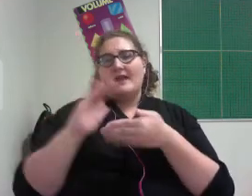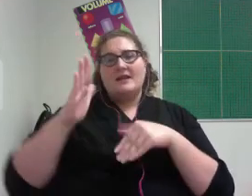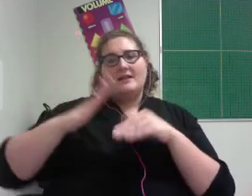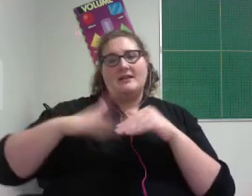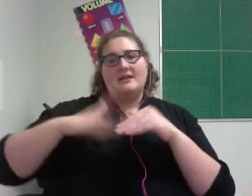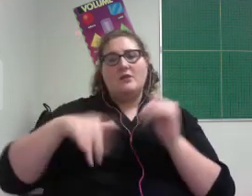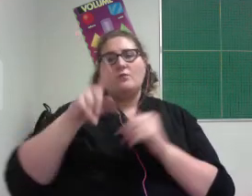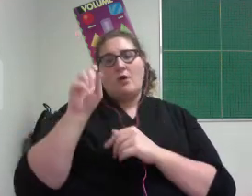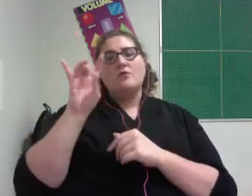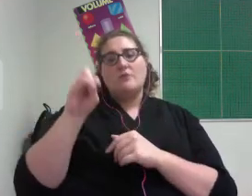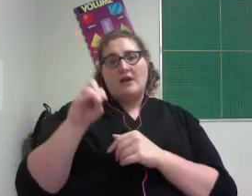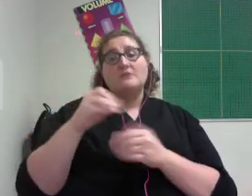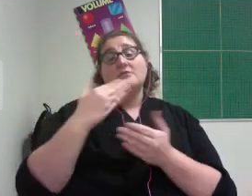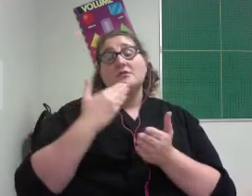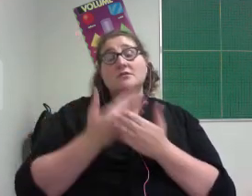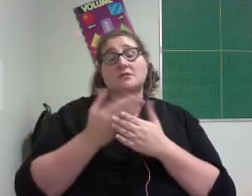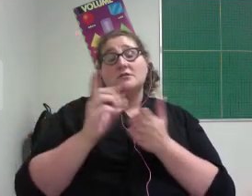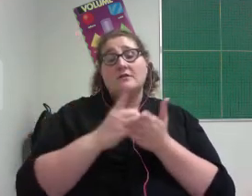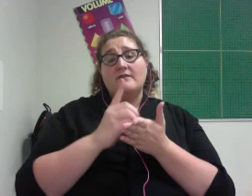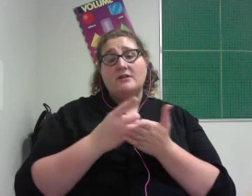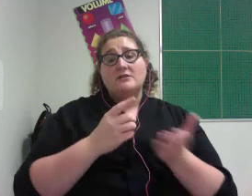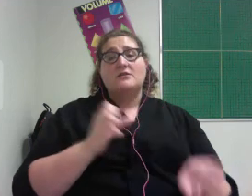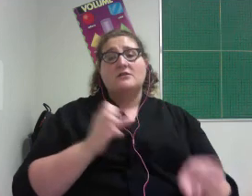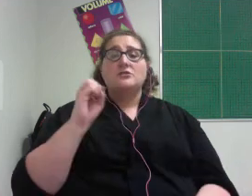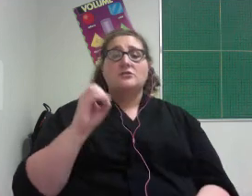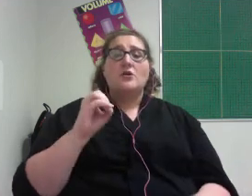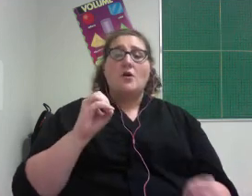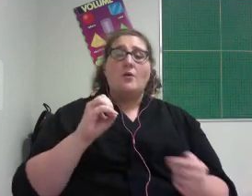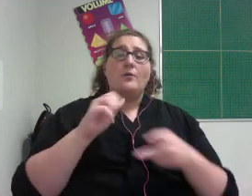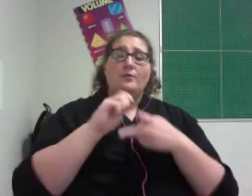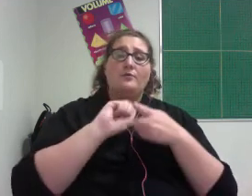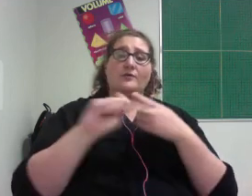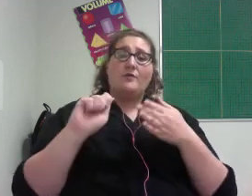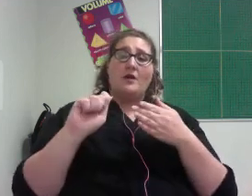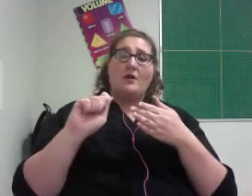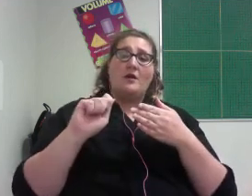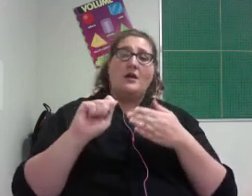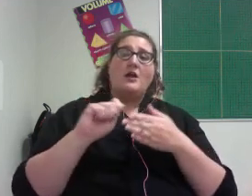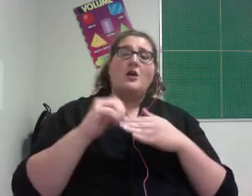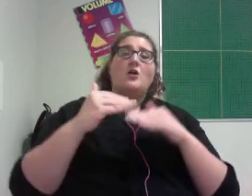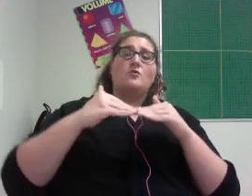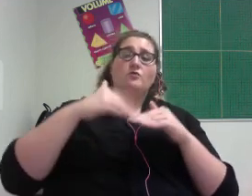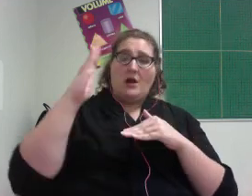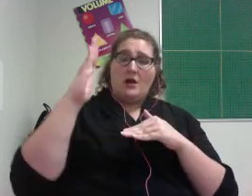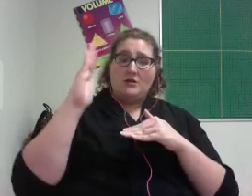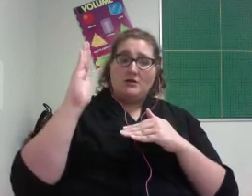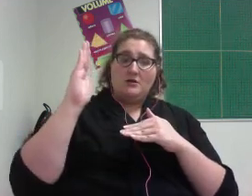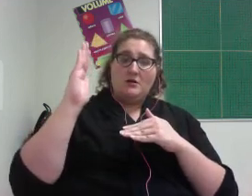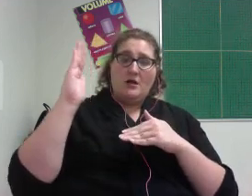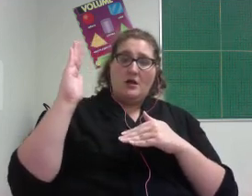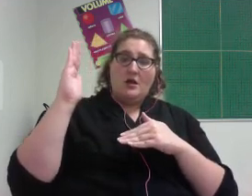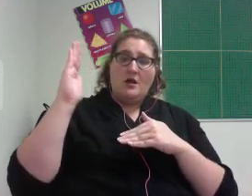So that's a good definition of obtuse. So we're going to say, for definition of obtuse is greater